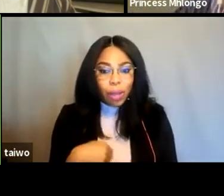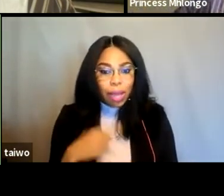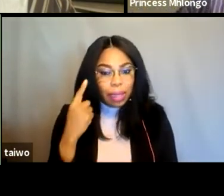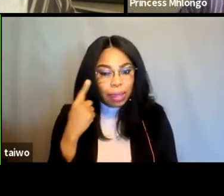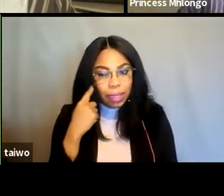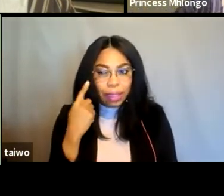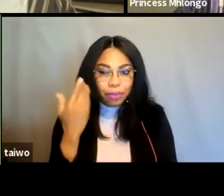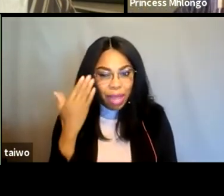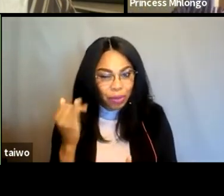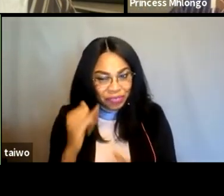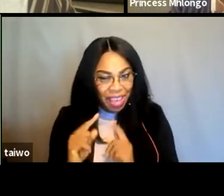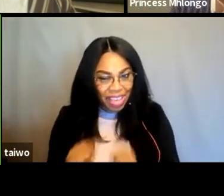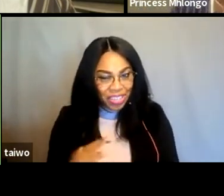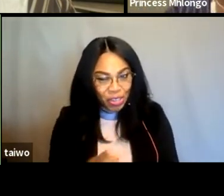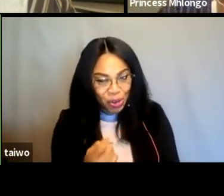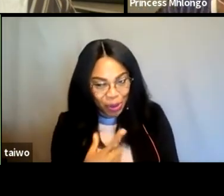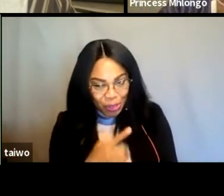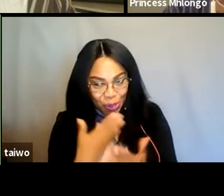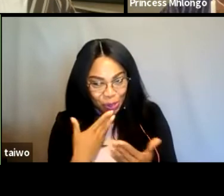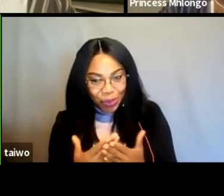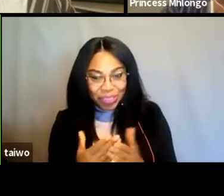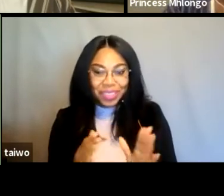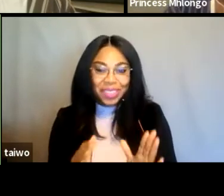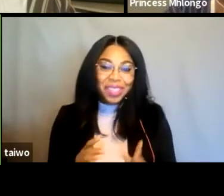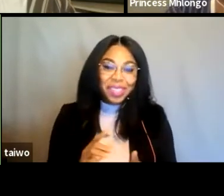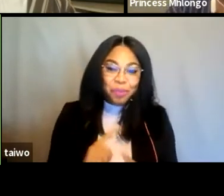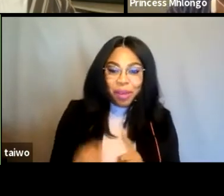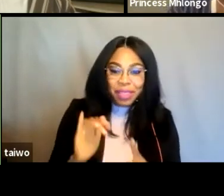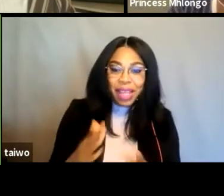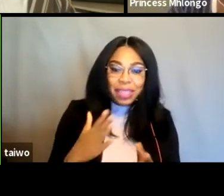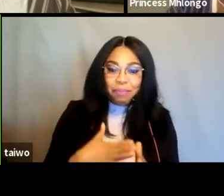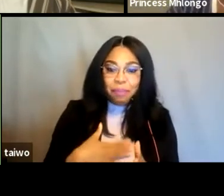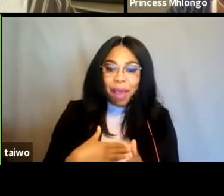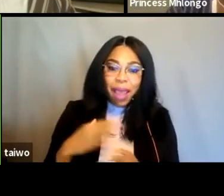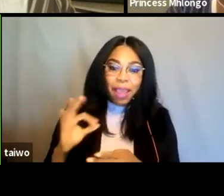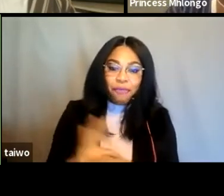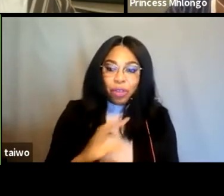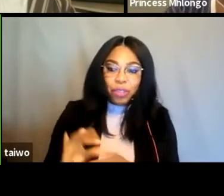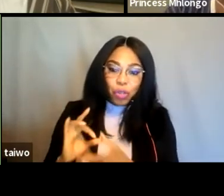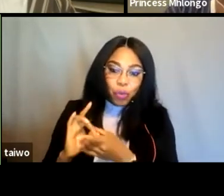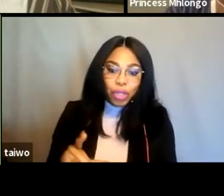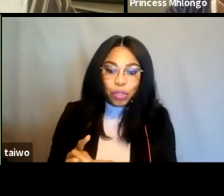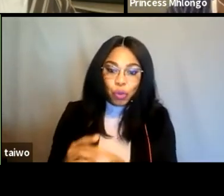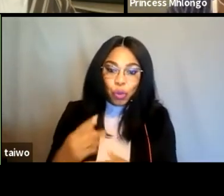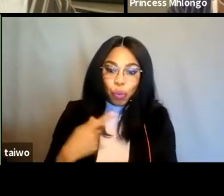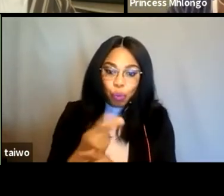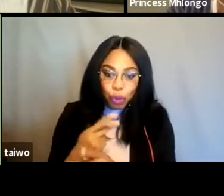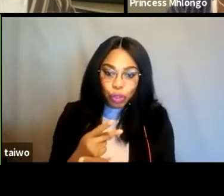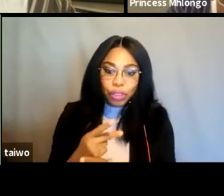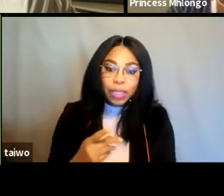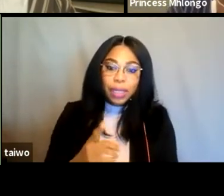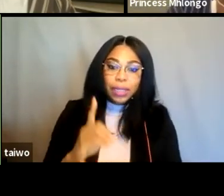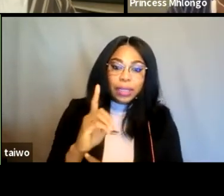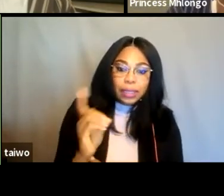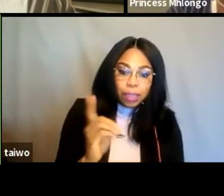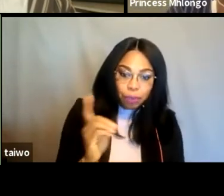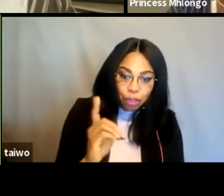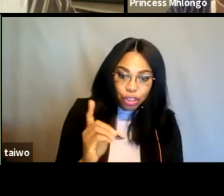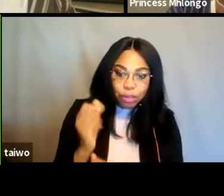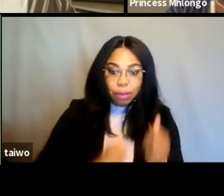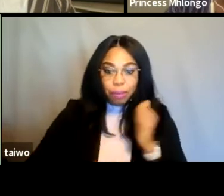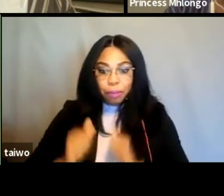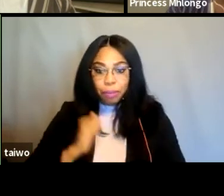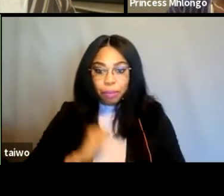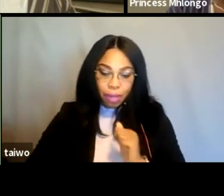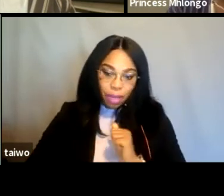I don't know if I've answered the question that well, but no, that has been my function in terms of producing and dramaturging plays that